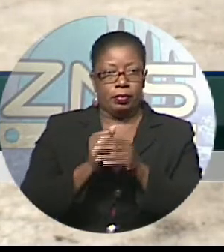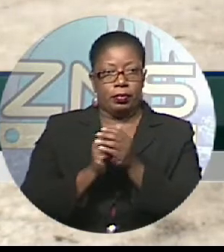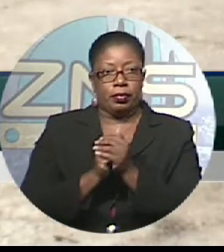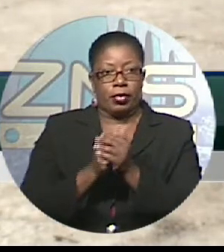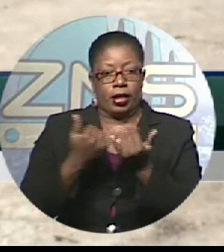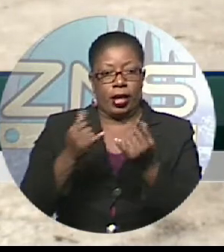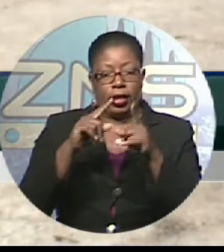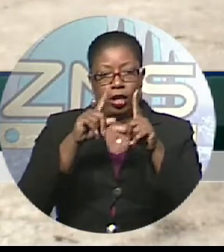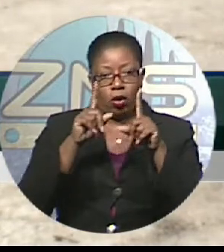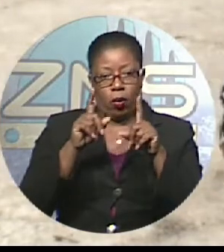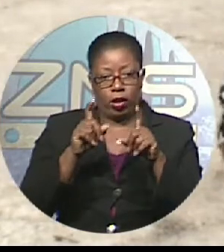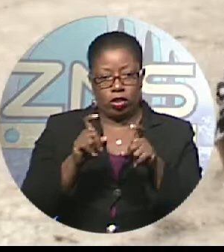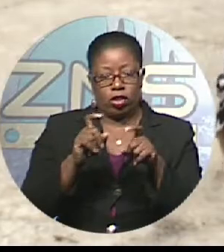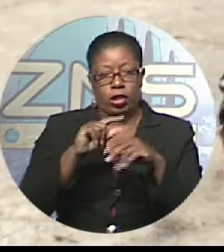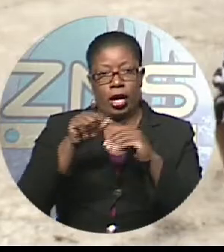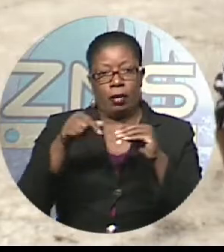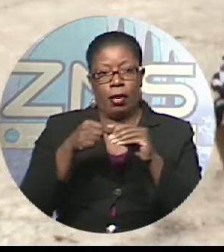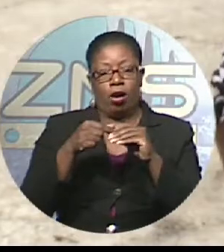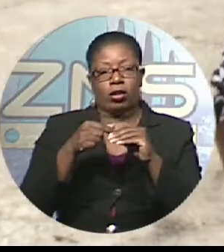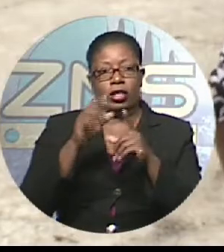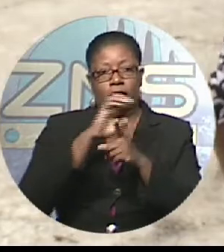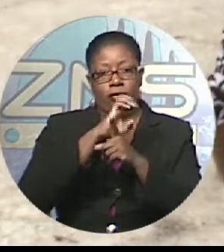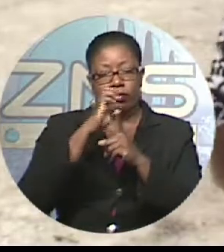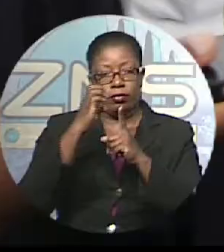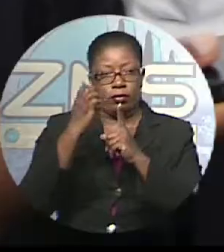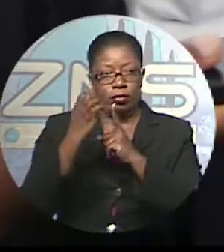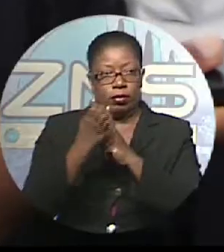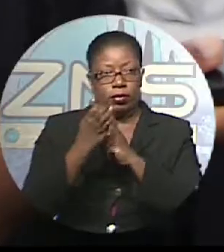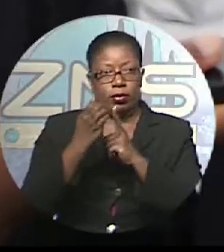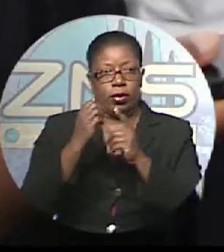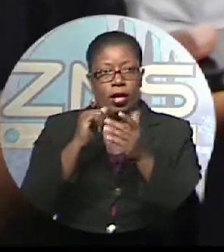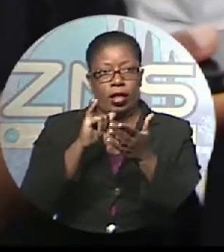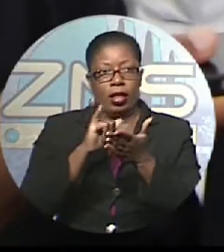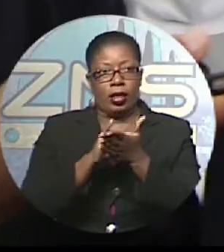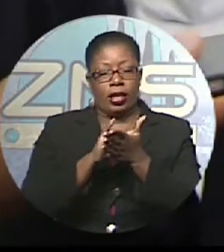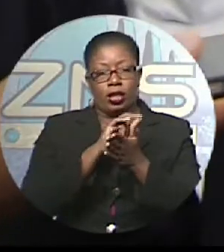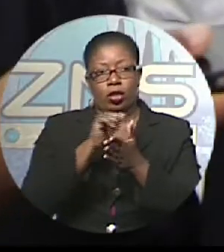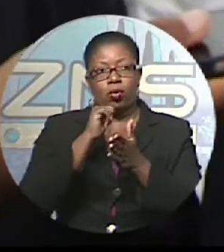questioned the motive of environmentalists who protested that move. Environmental